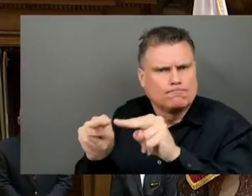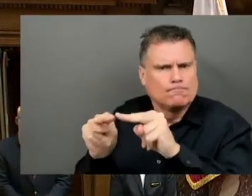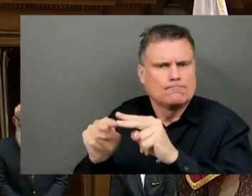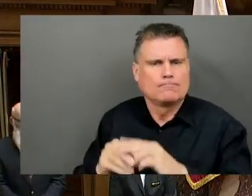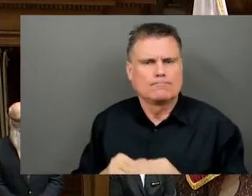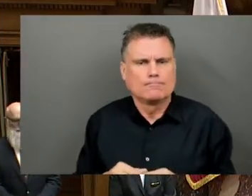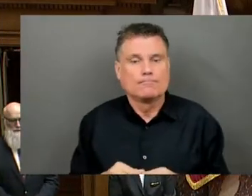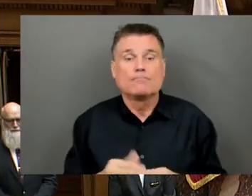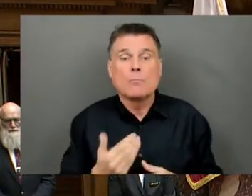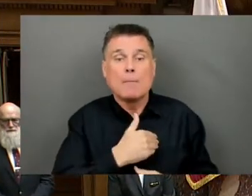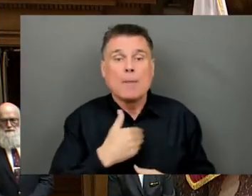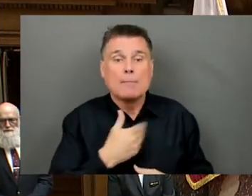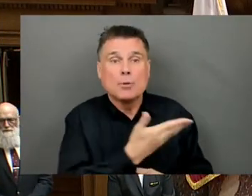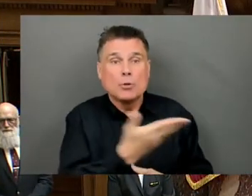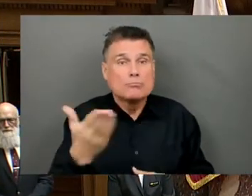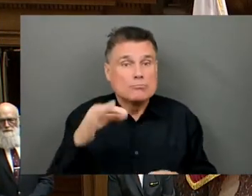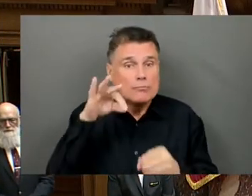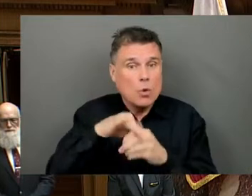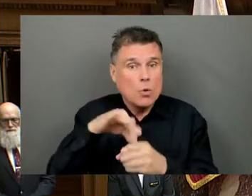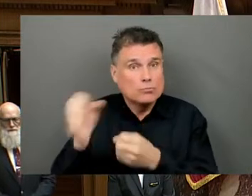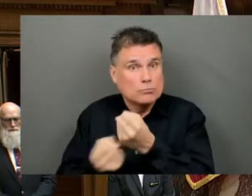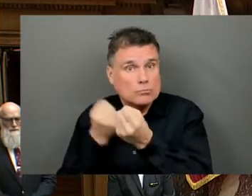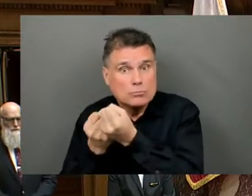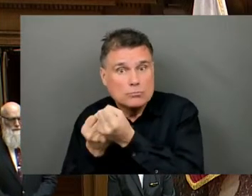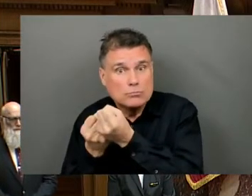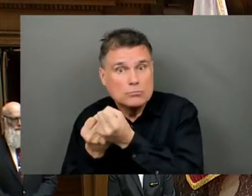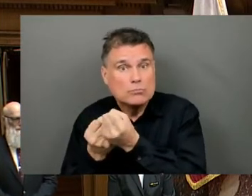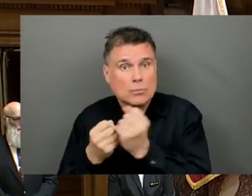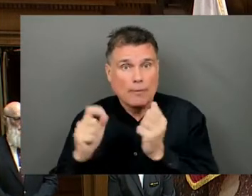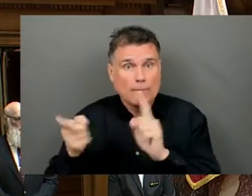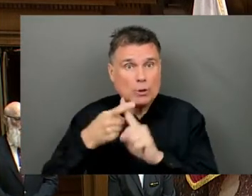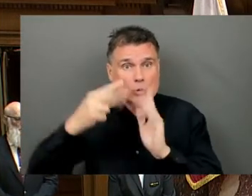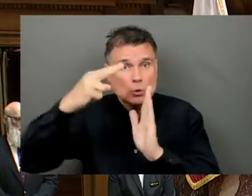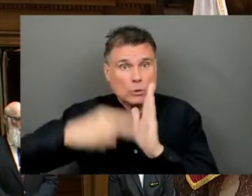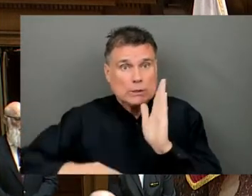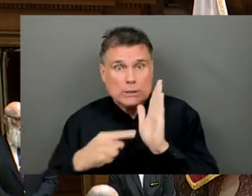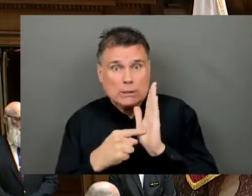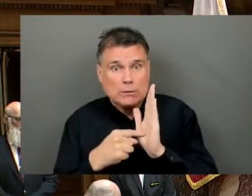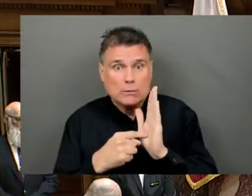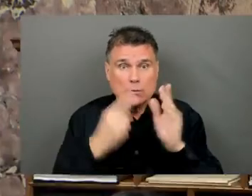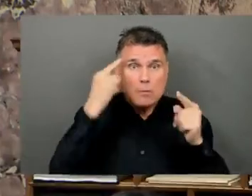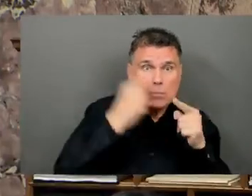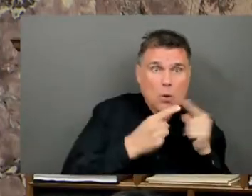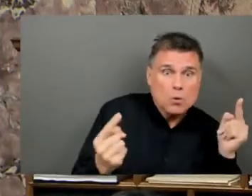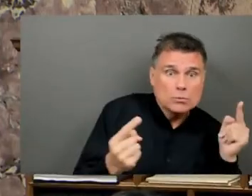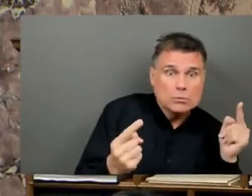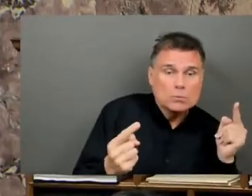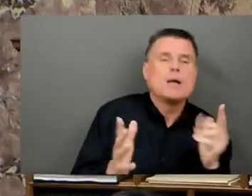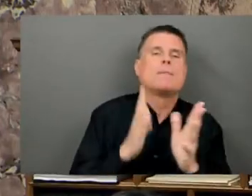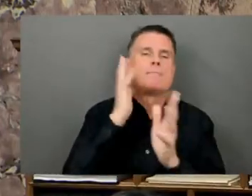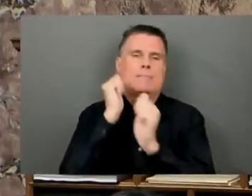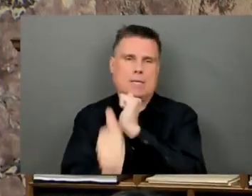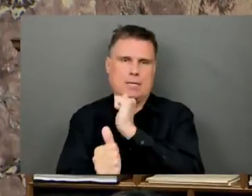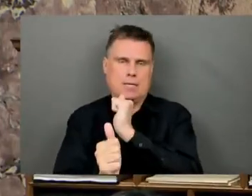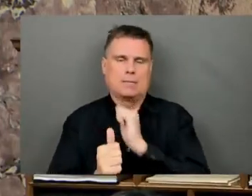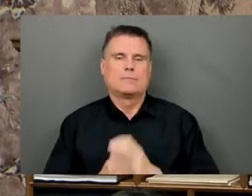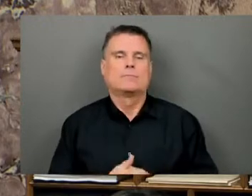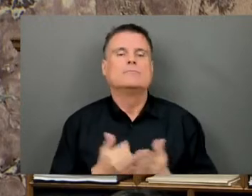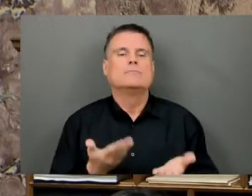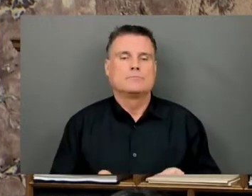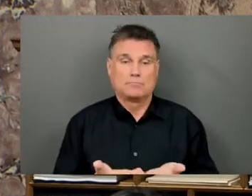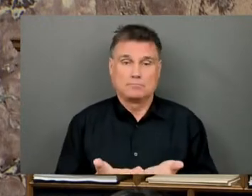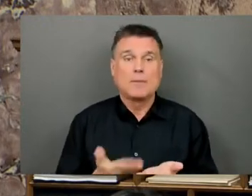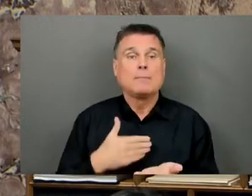favor indicate aye. Aye. Opposed? Motion carried. Minister. Thank you, Honourable Speaker. I move that the bill be placed on the orders of the day